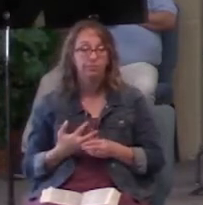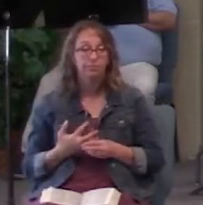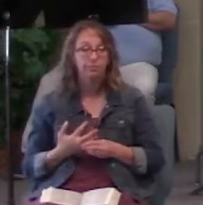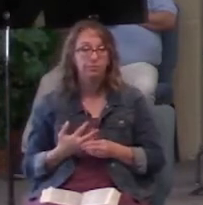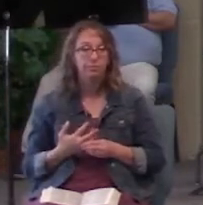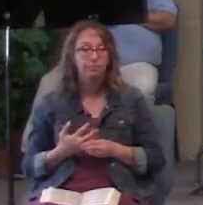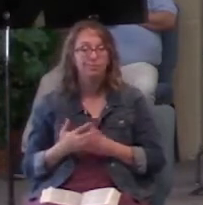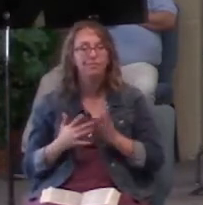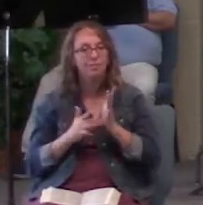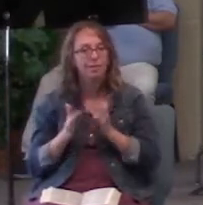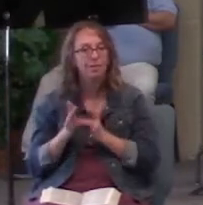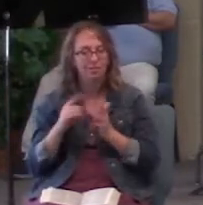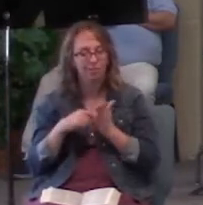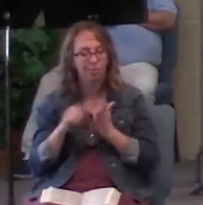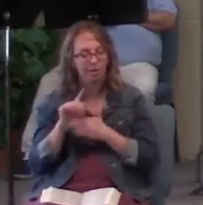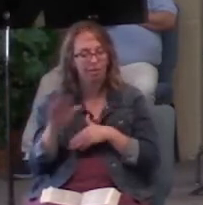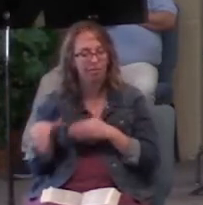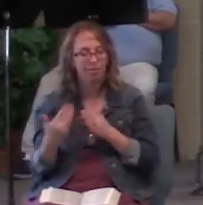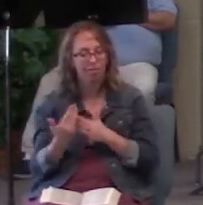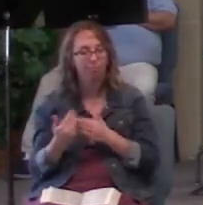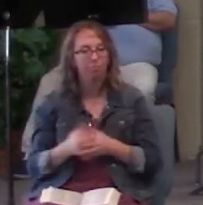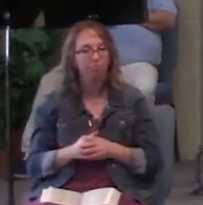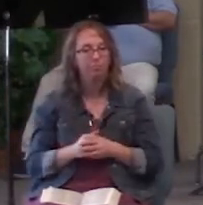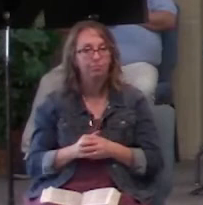Jesus paid it all.